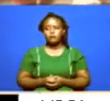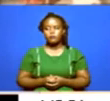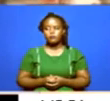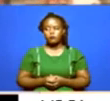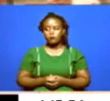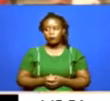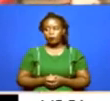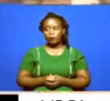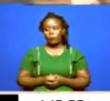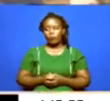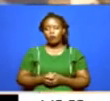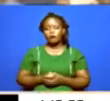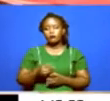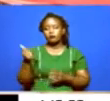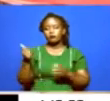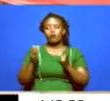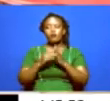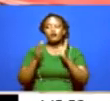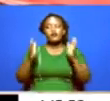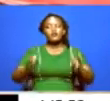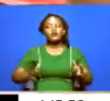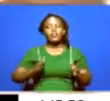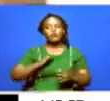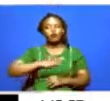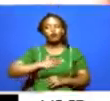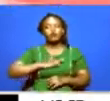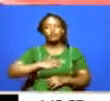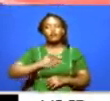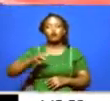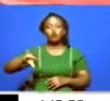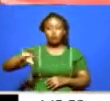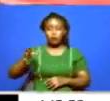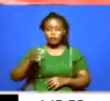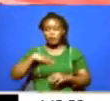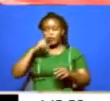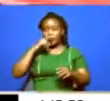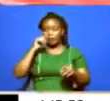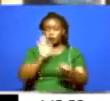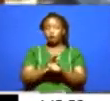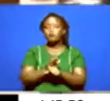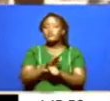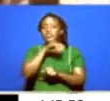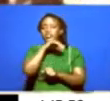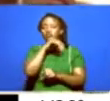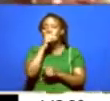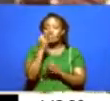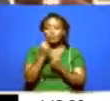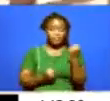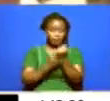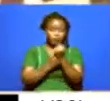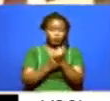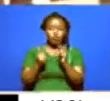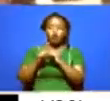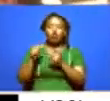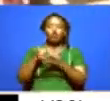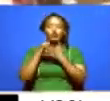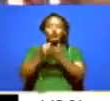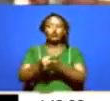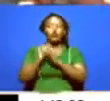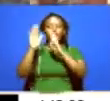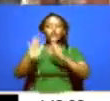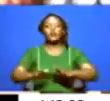Meanwhile, leaders from Samburu County have promised Azimio la Umoja flag bearer Raila Odinga of their support and help his campaign to a victory in this year's